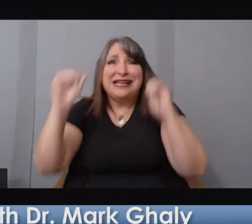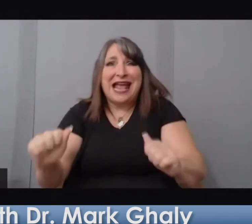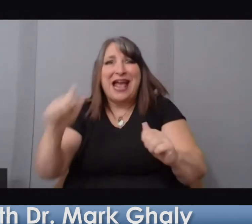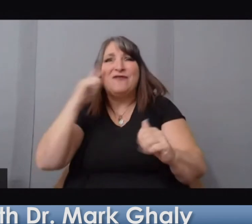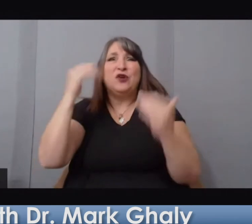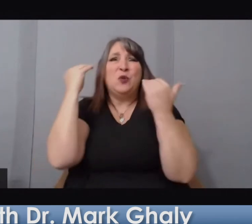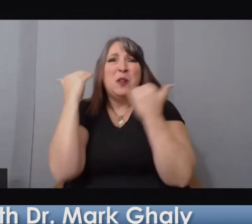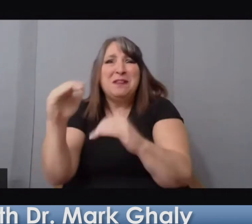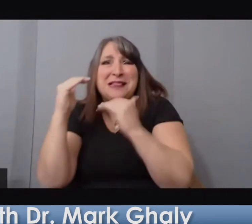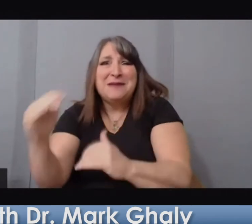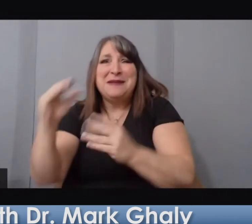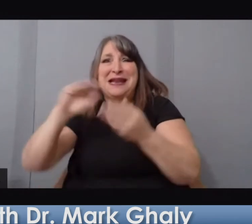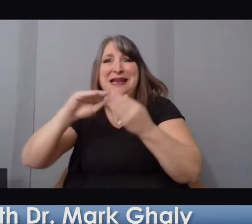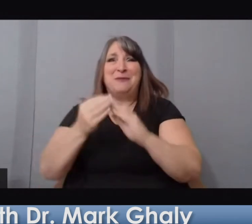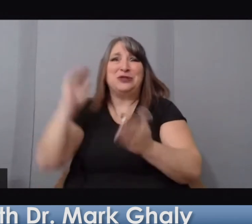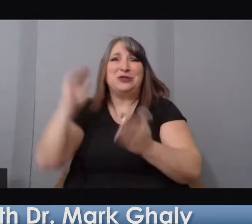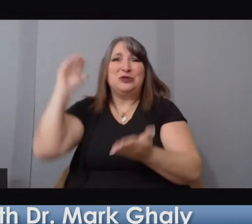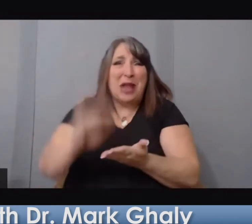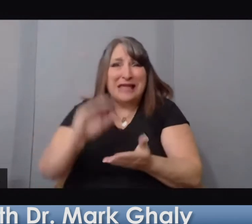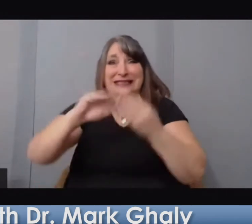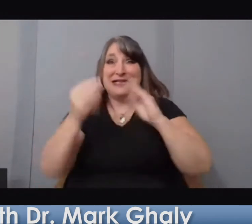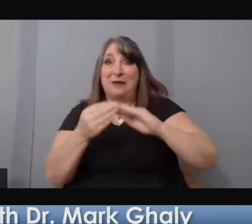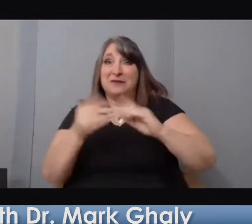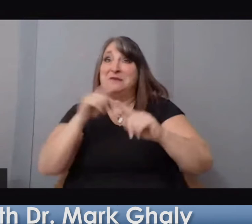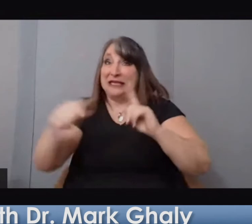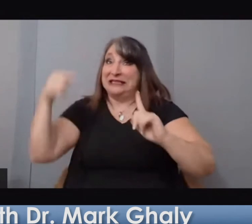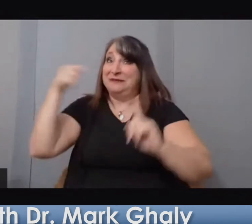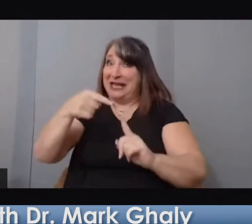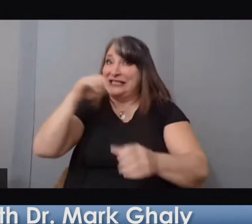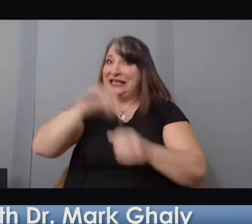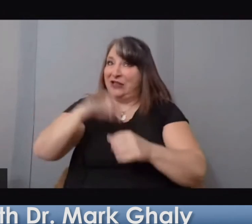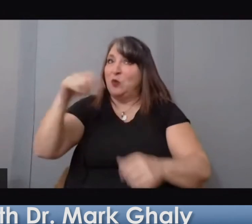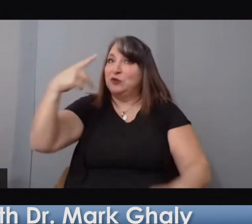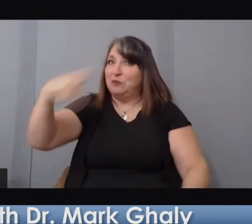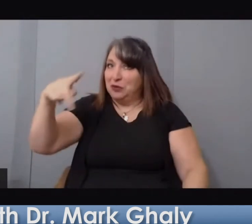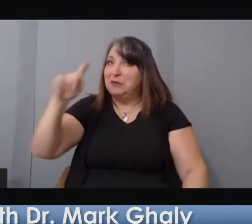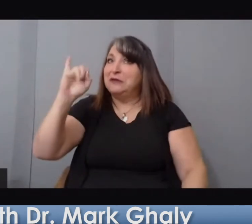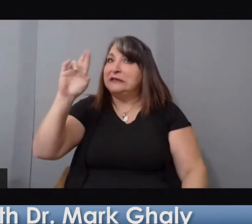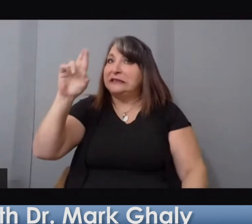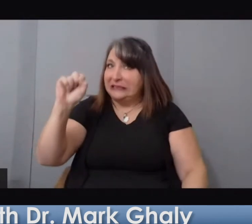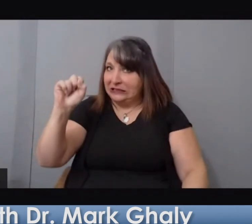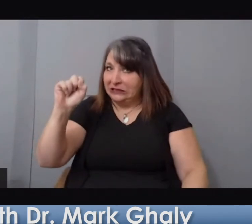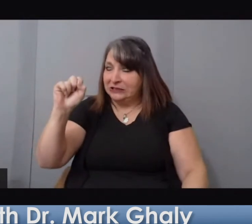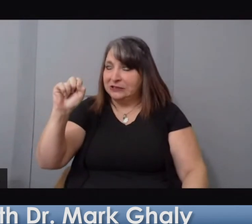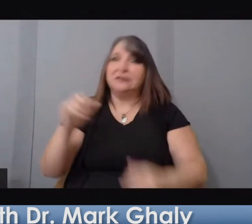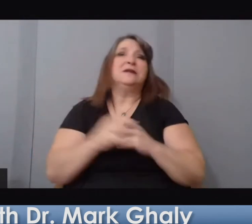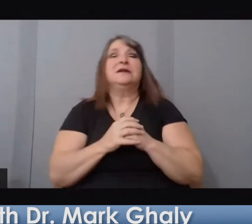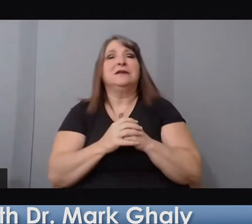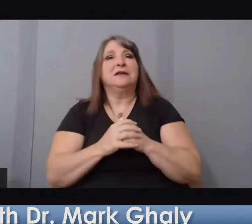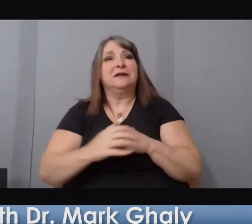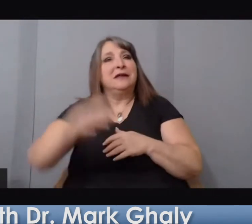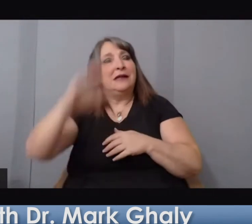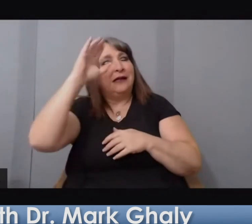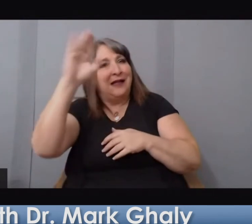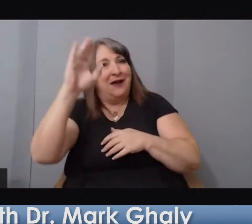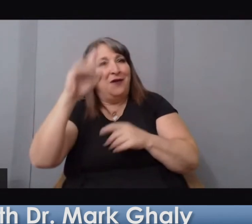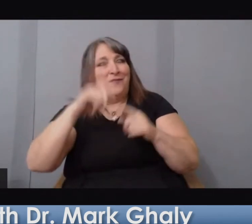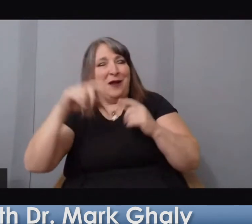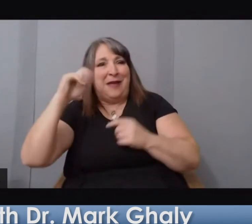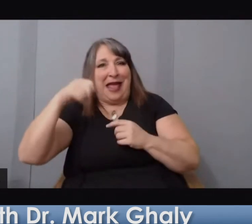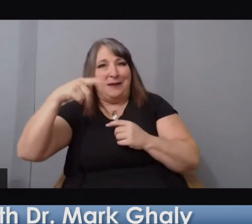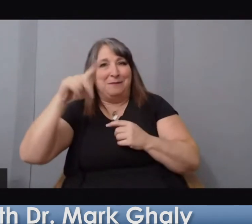are not yet outlined. Christopher Intagliata, NPR.